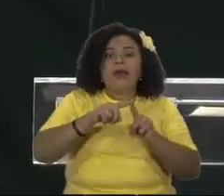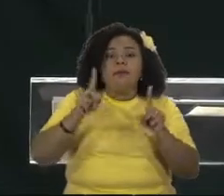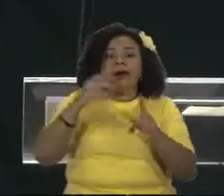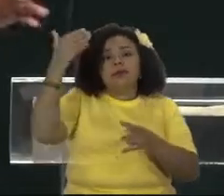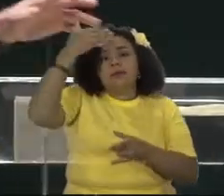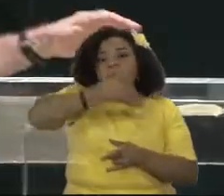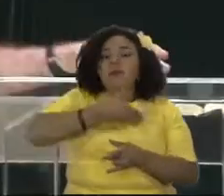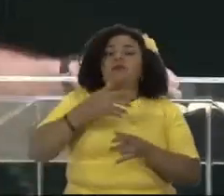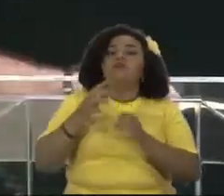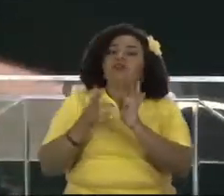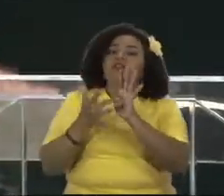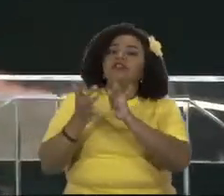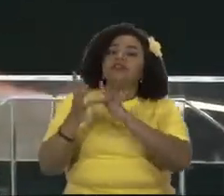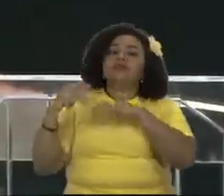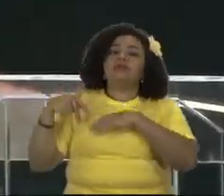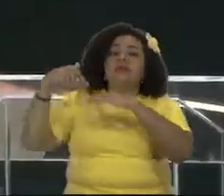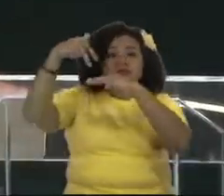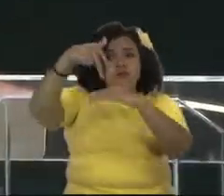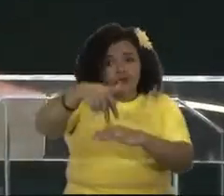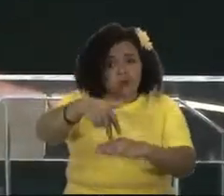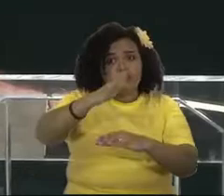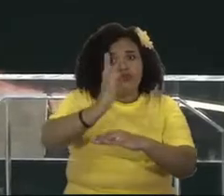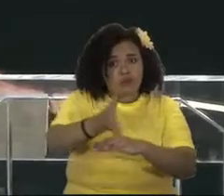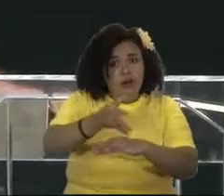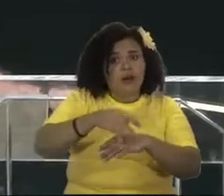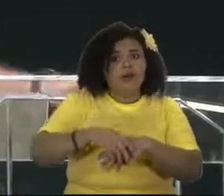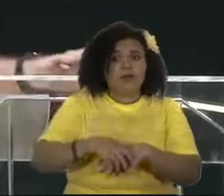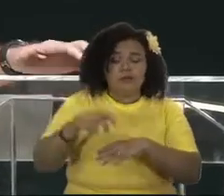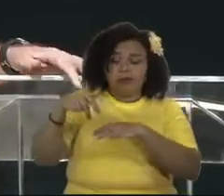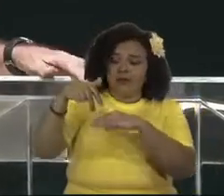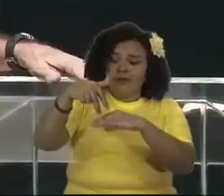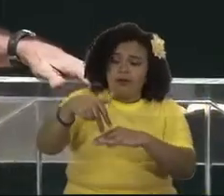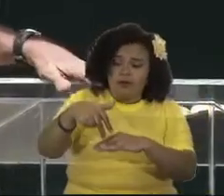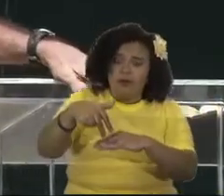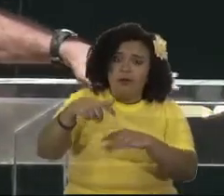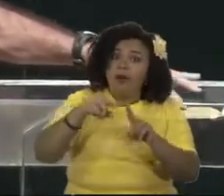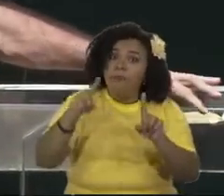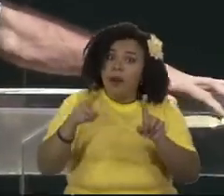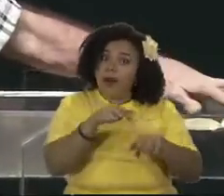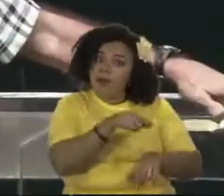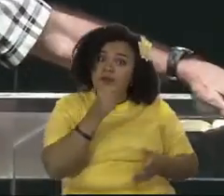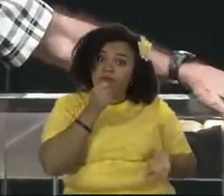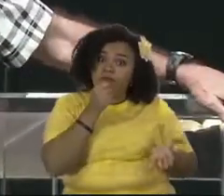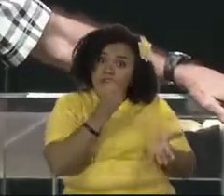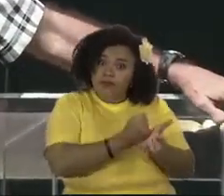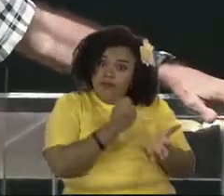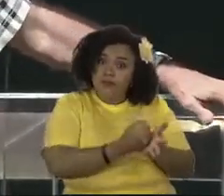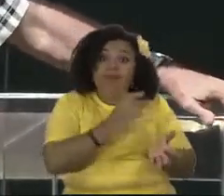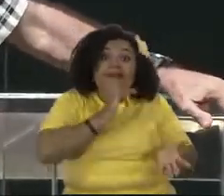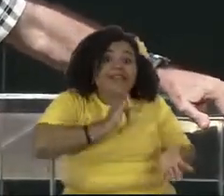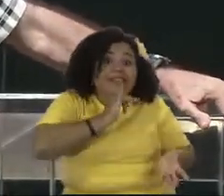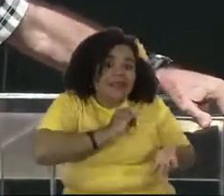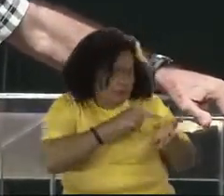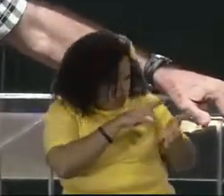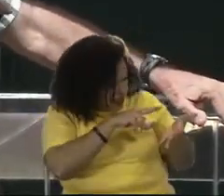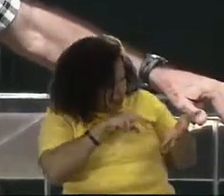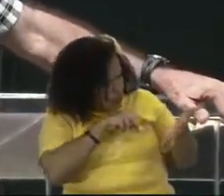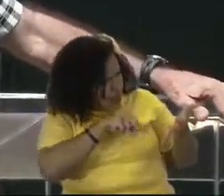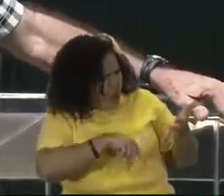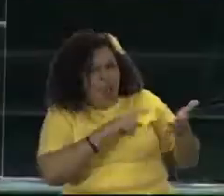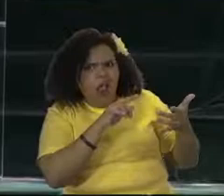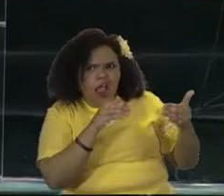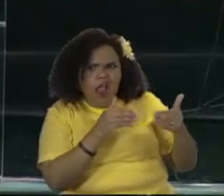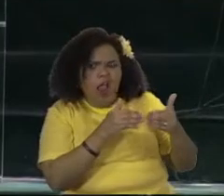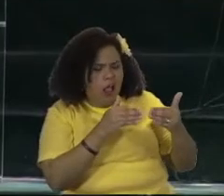sent. He was written to be an example to us. But it has been made us very clear that